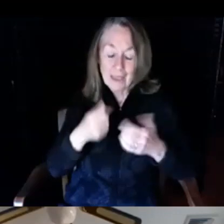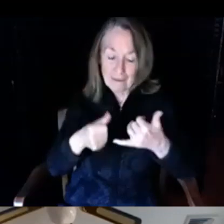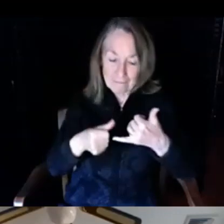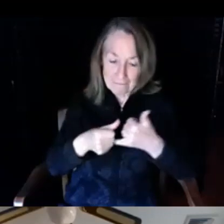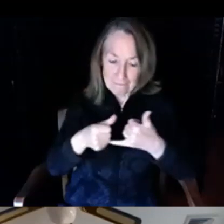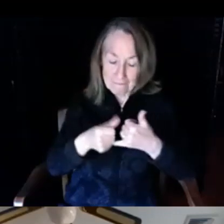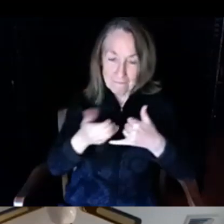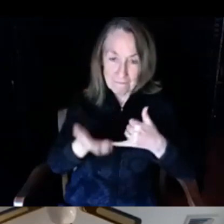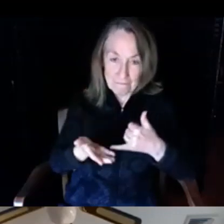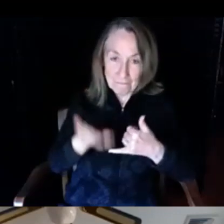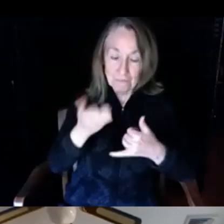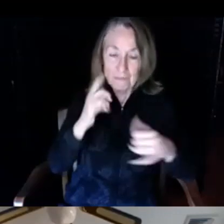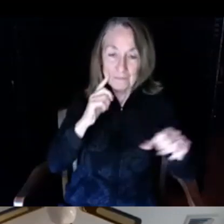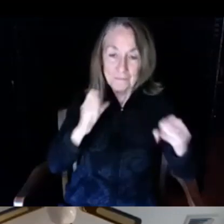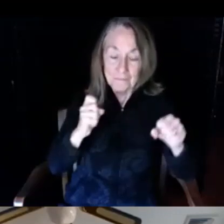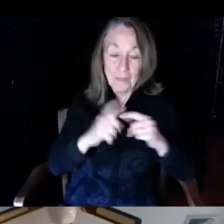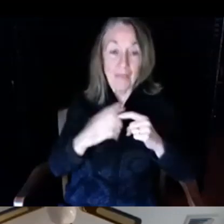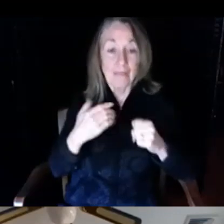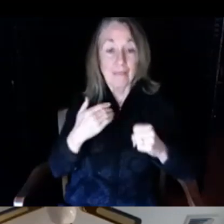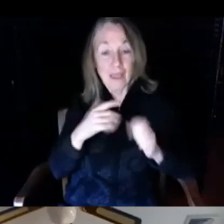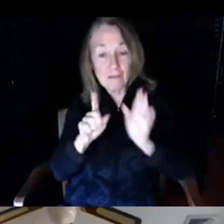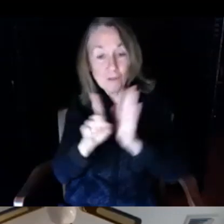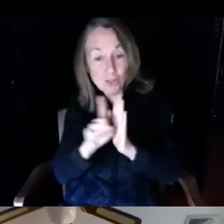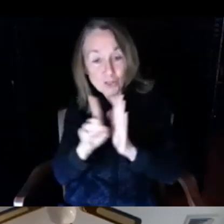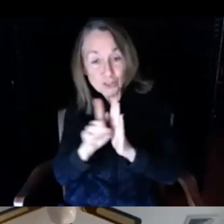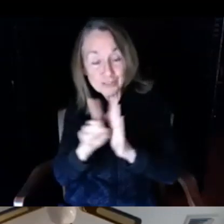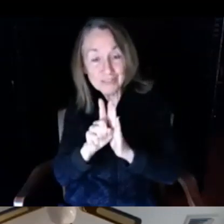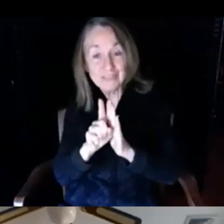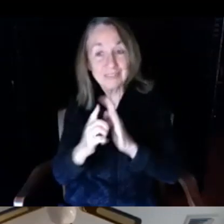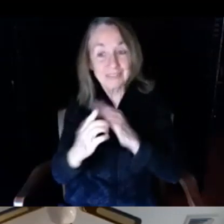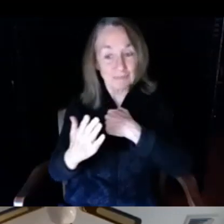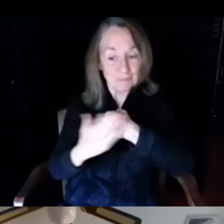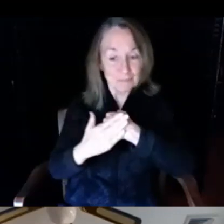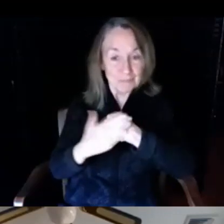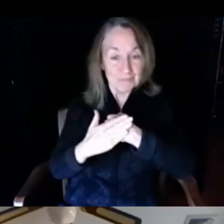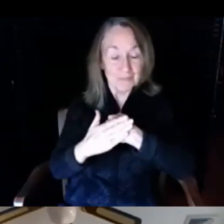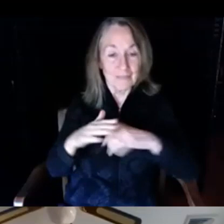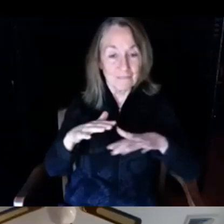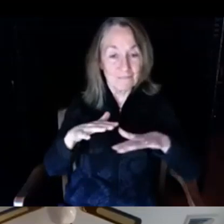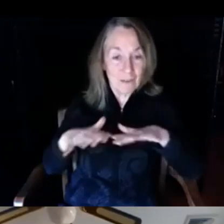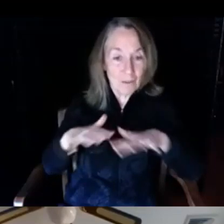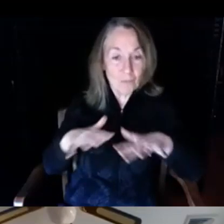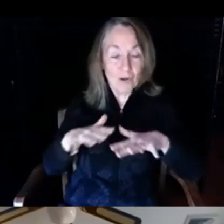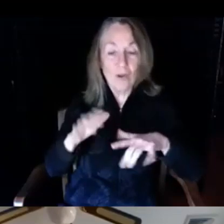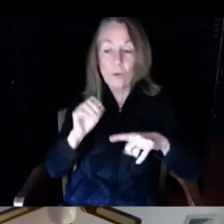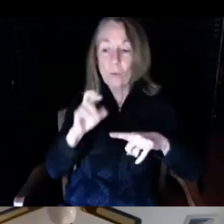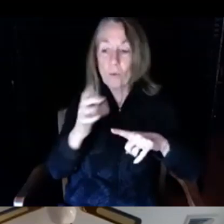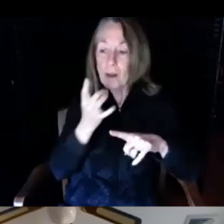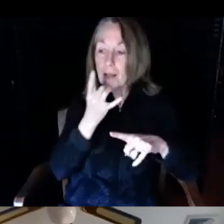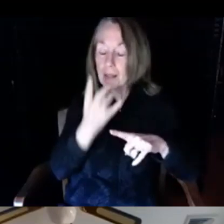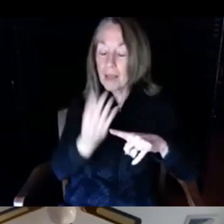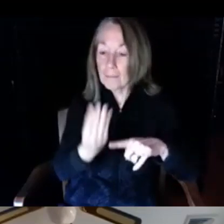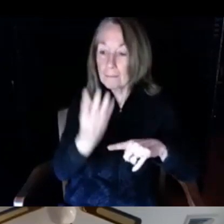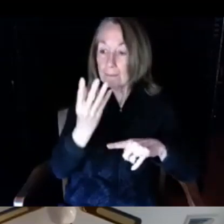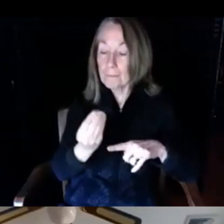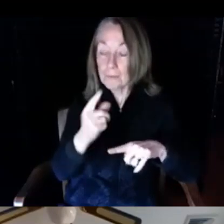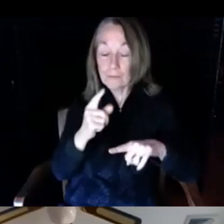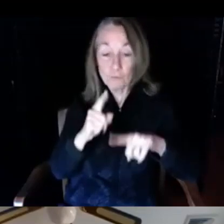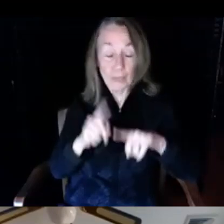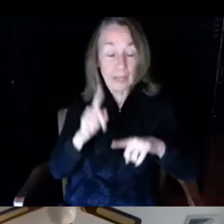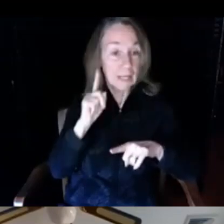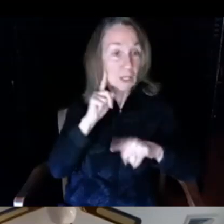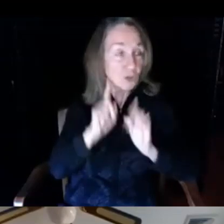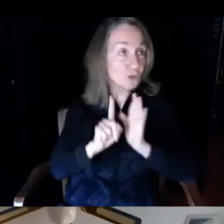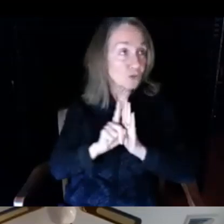amplification. They have alerts for people that can vibrate or have a light. So if somebody doesn't hear it